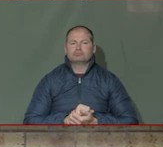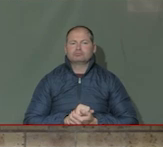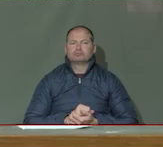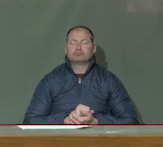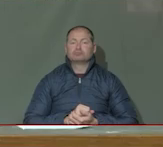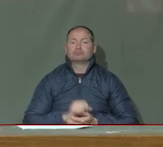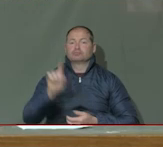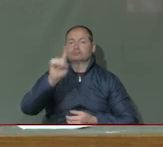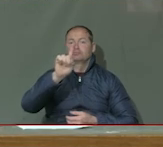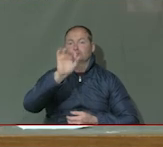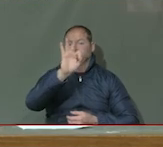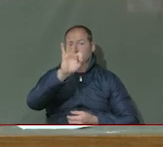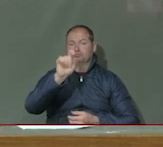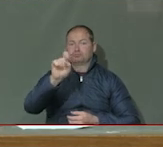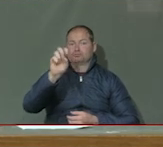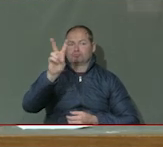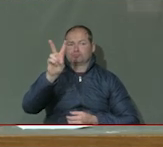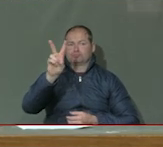3.2.